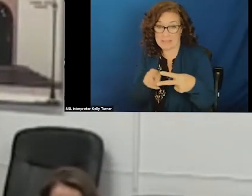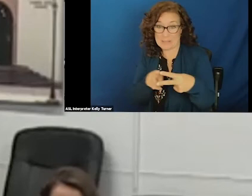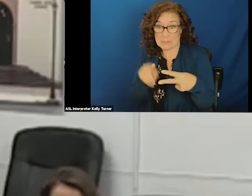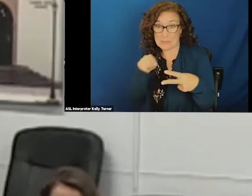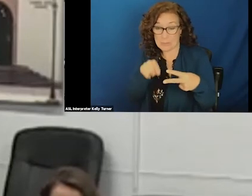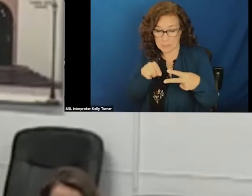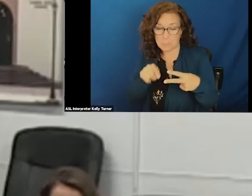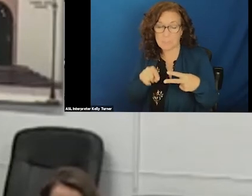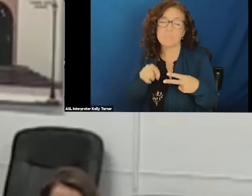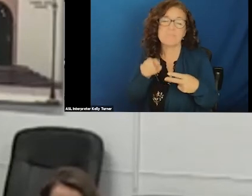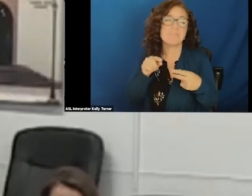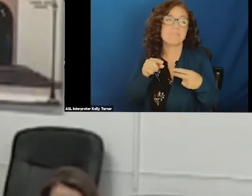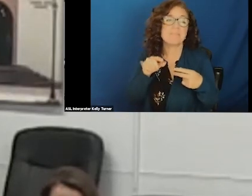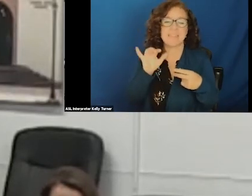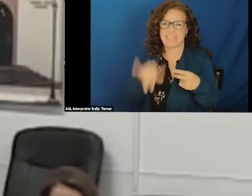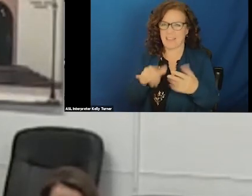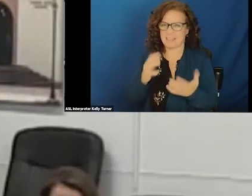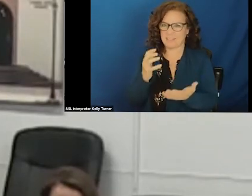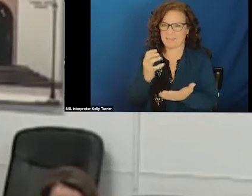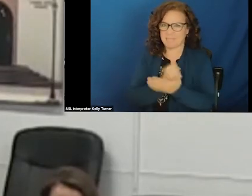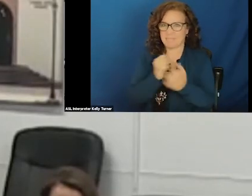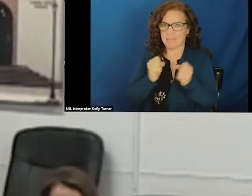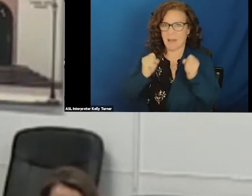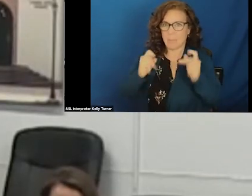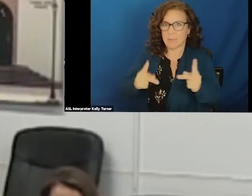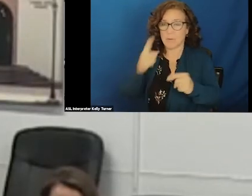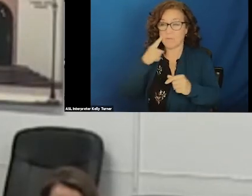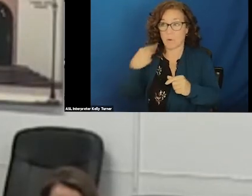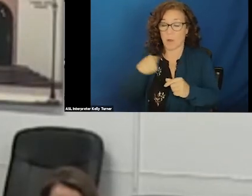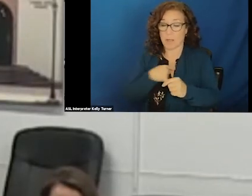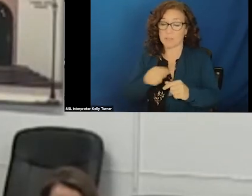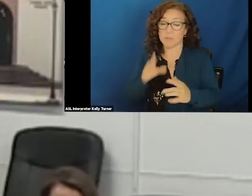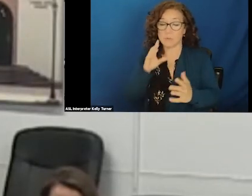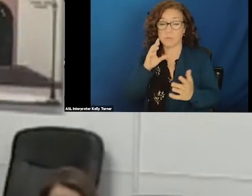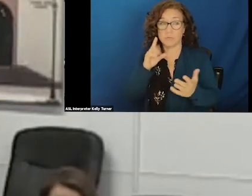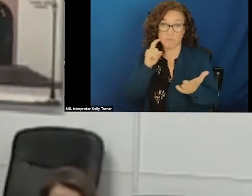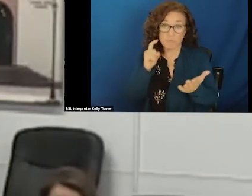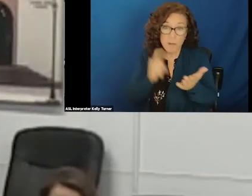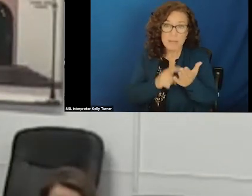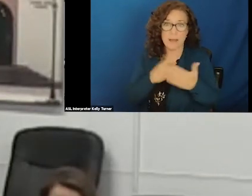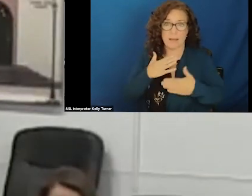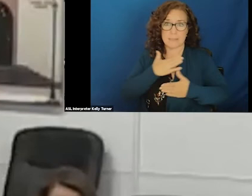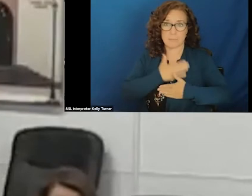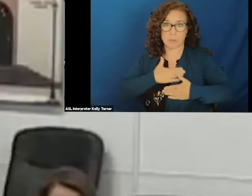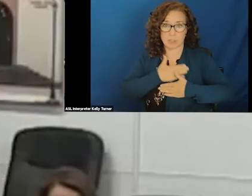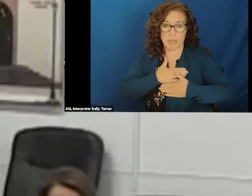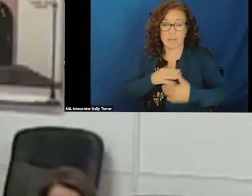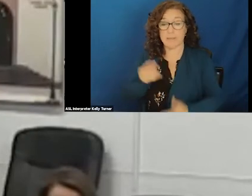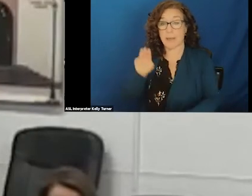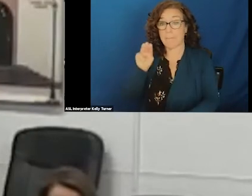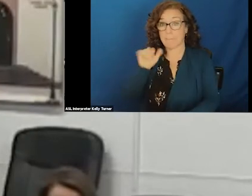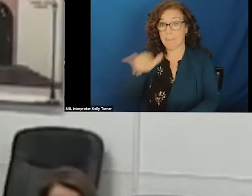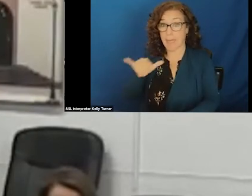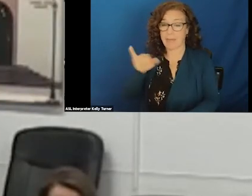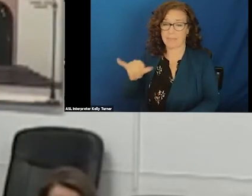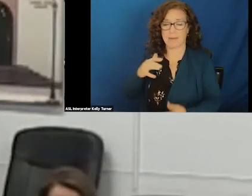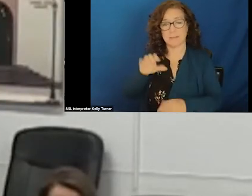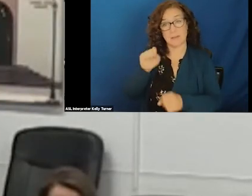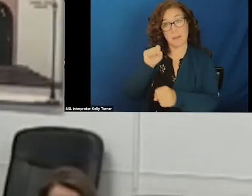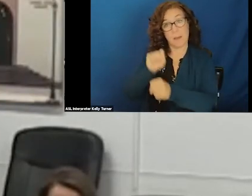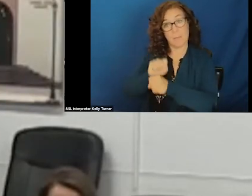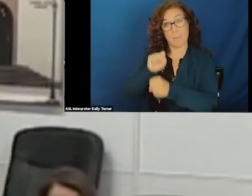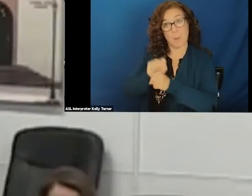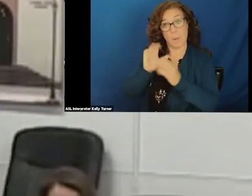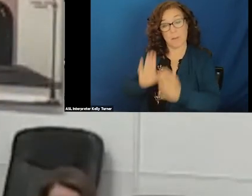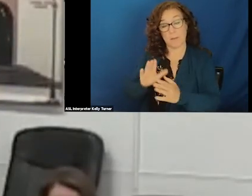recognize that May is Employee Appreciation Month, and there are many opportunities to honor and recognize our employees and show appreciation